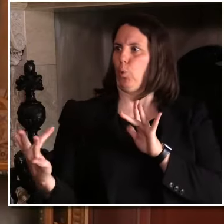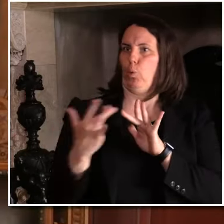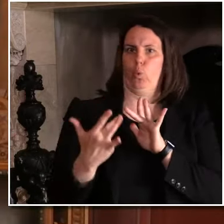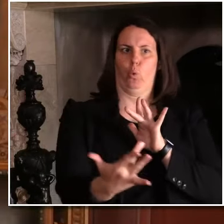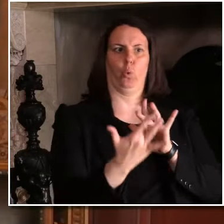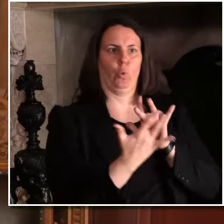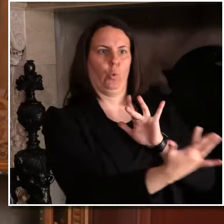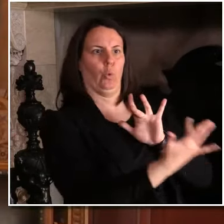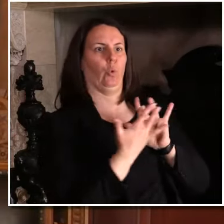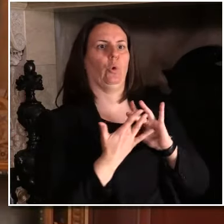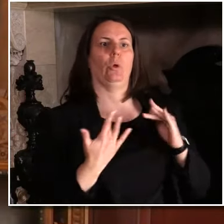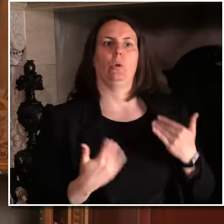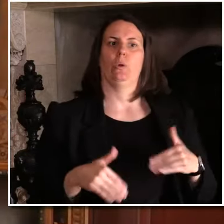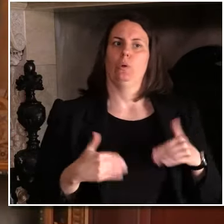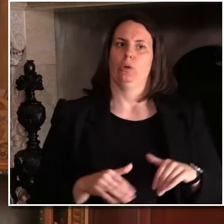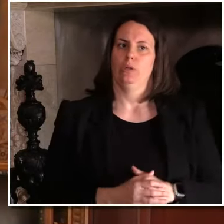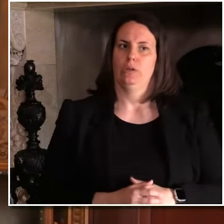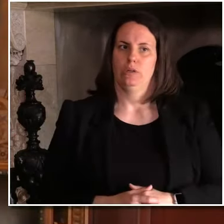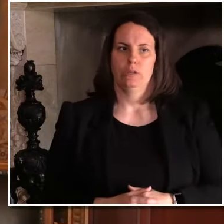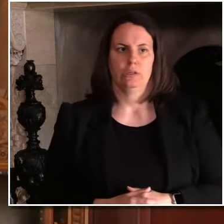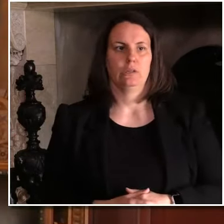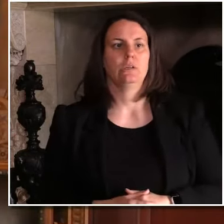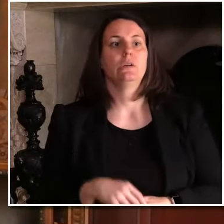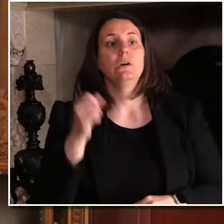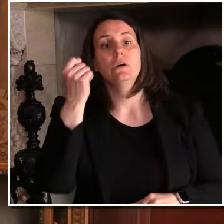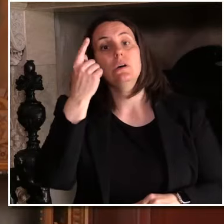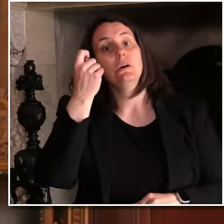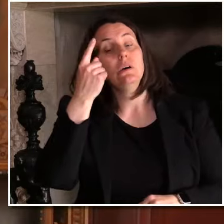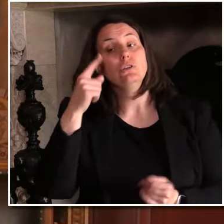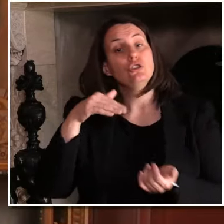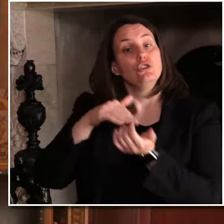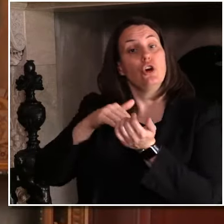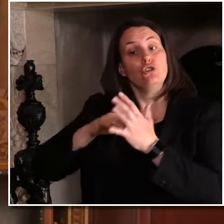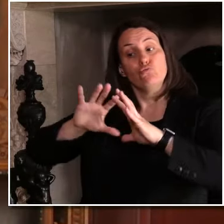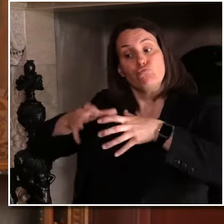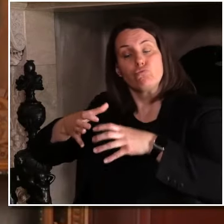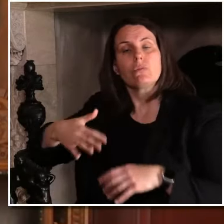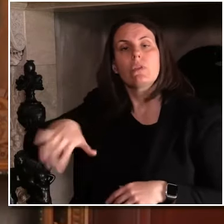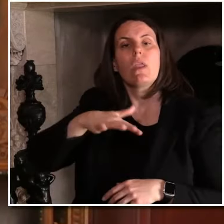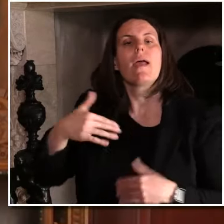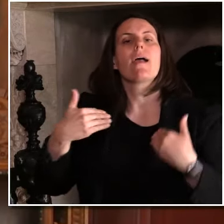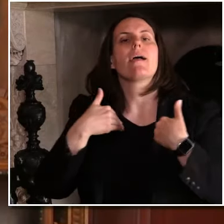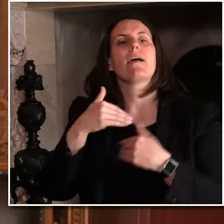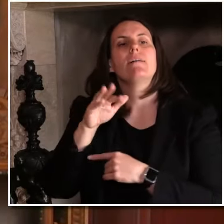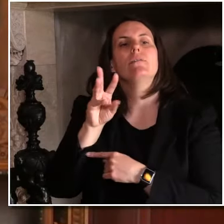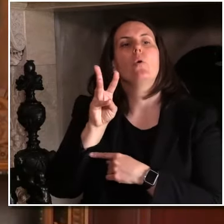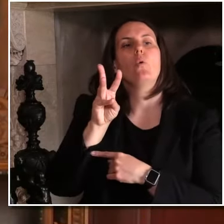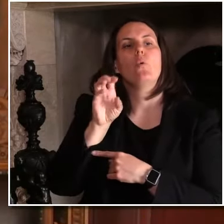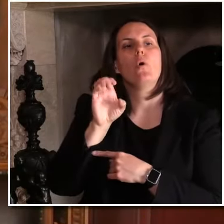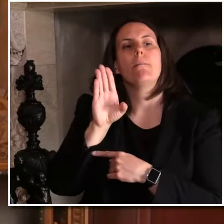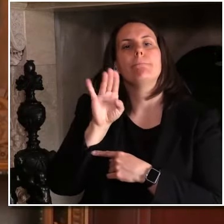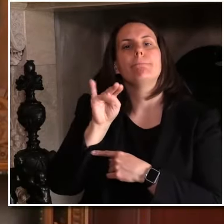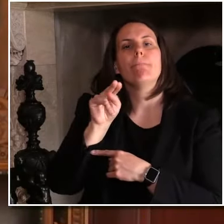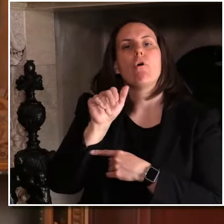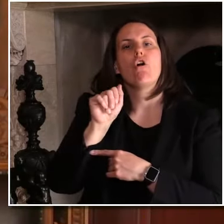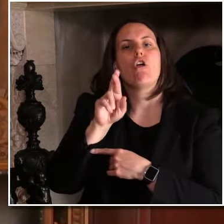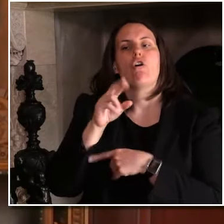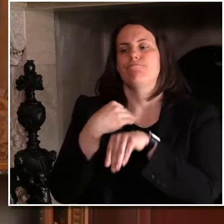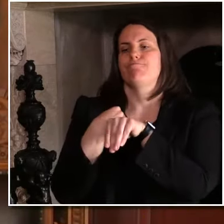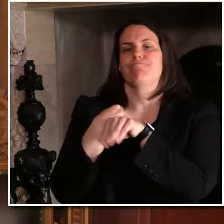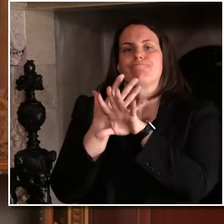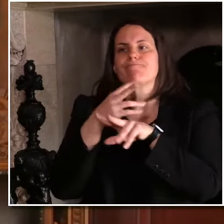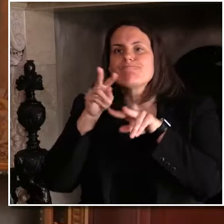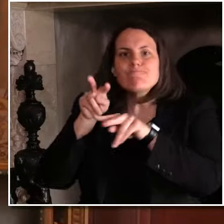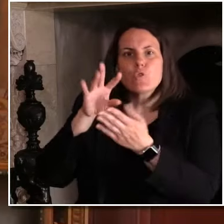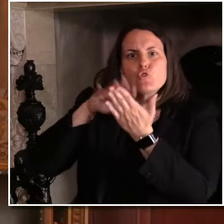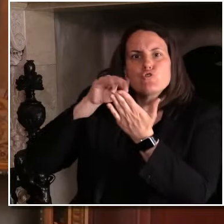webinar where we try to reached over 1,000 physicians or and other healthcare providers. We're getting this message out. We've established something